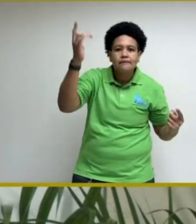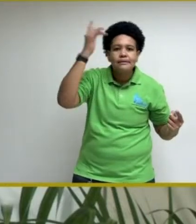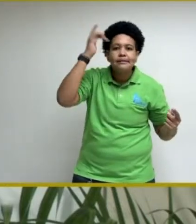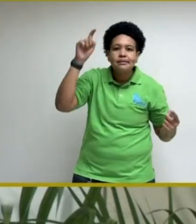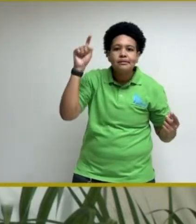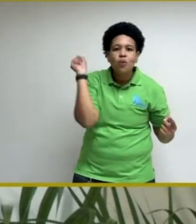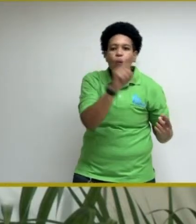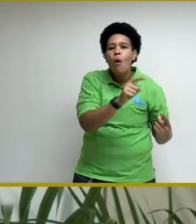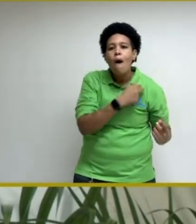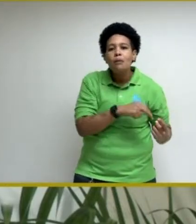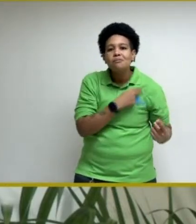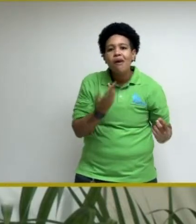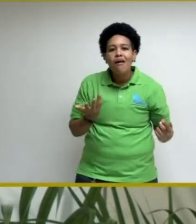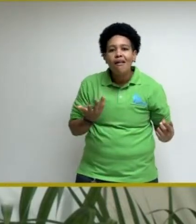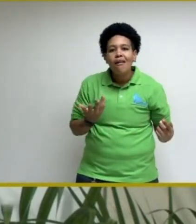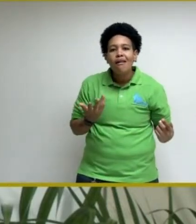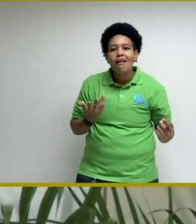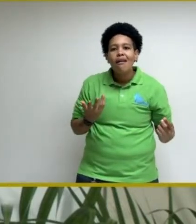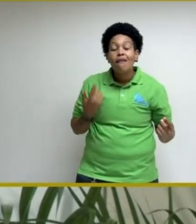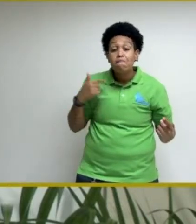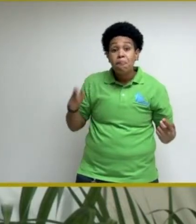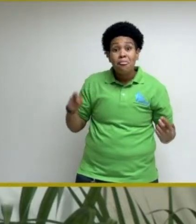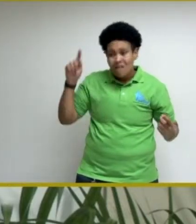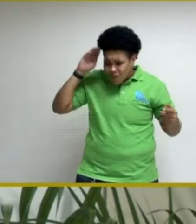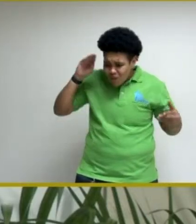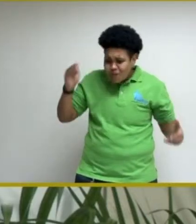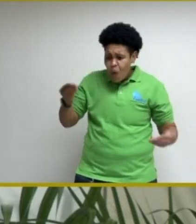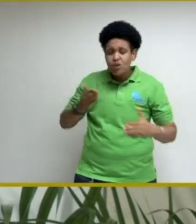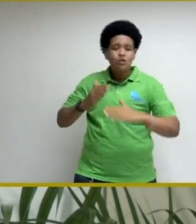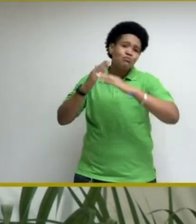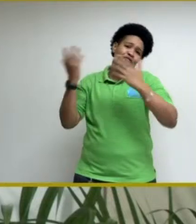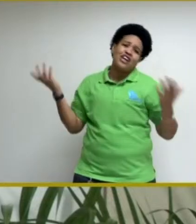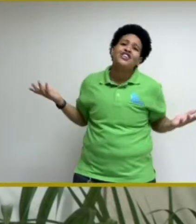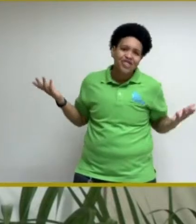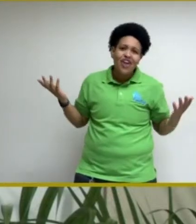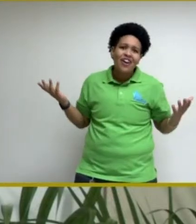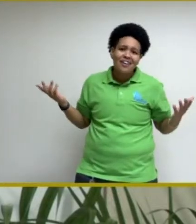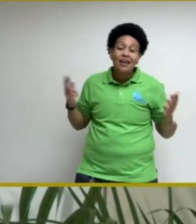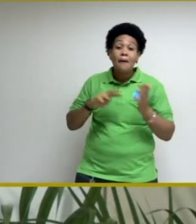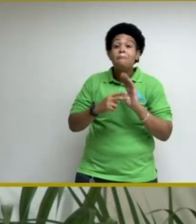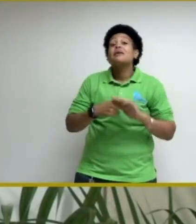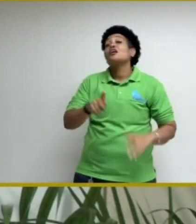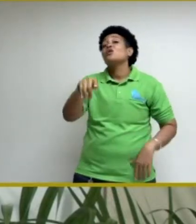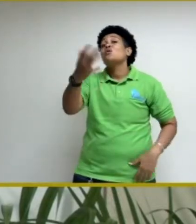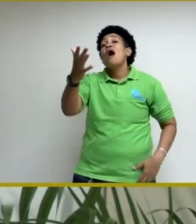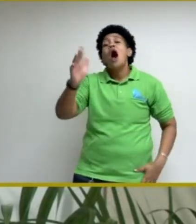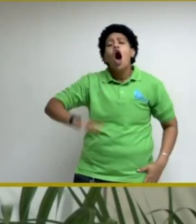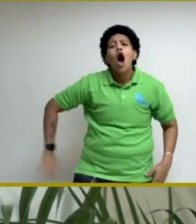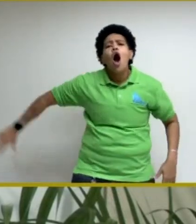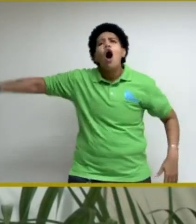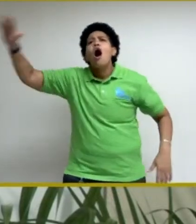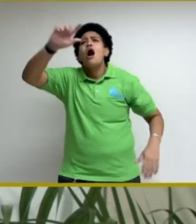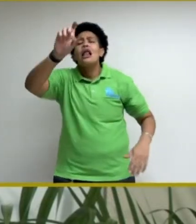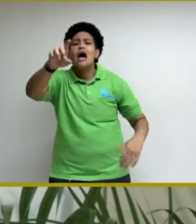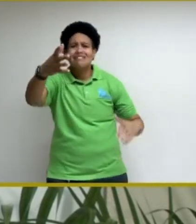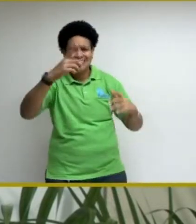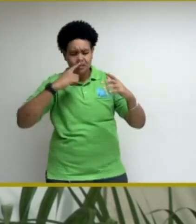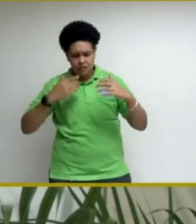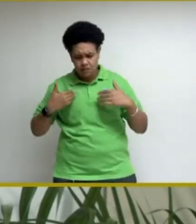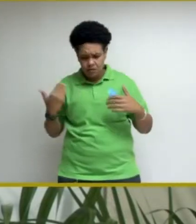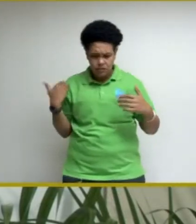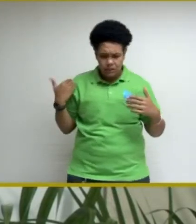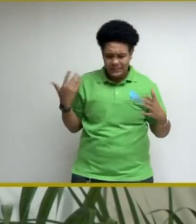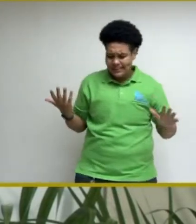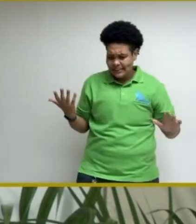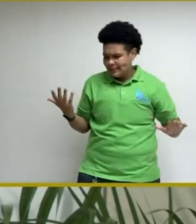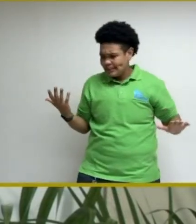really concentrate on prevention. It must mean that everybody has to make it their